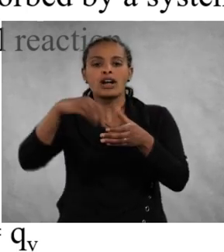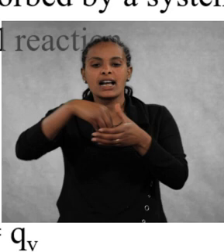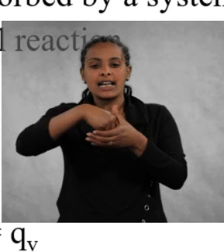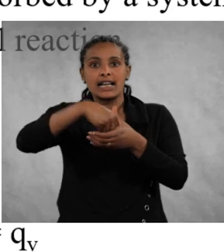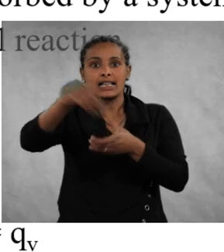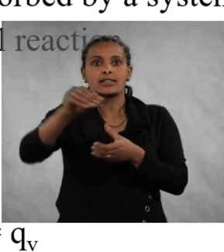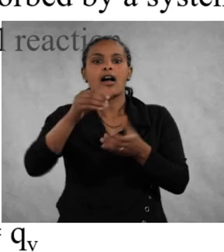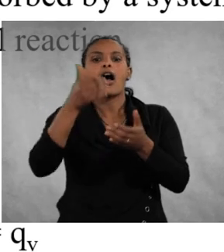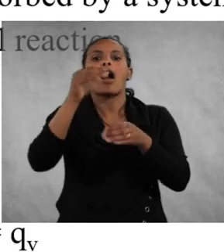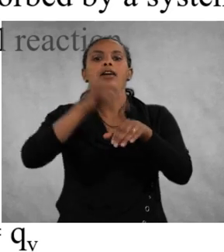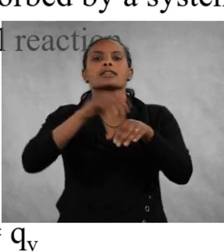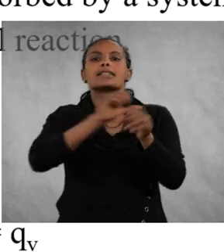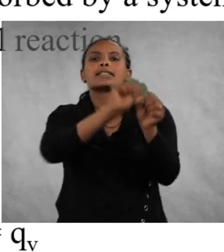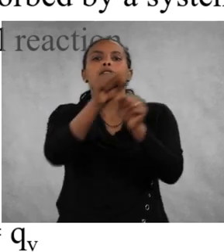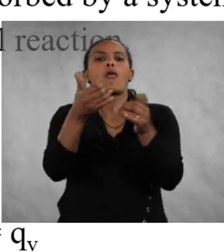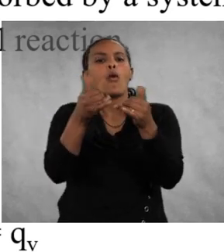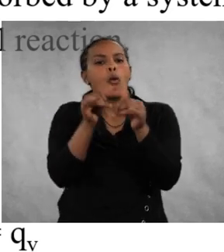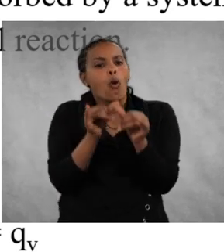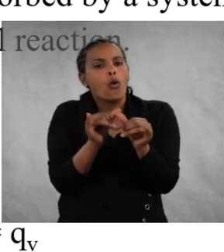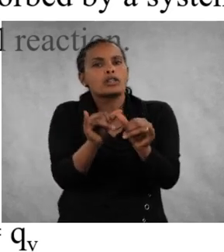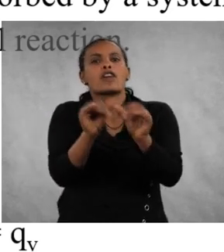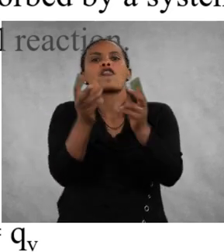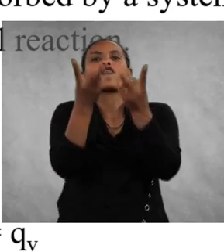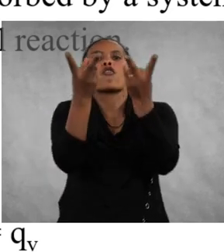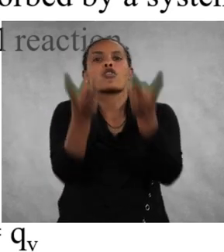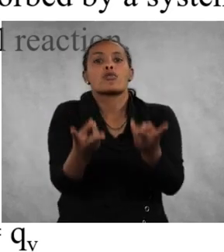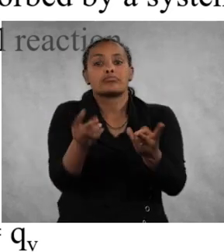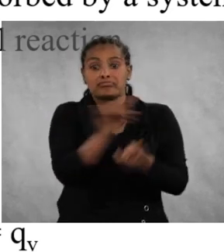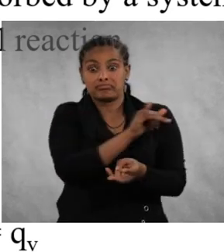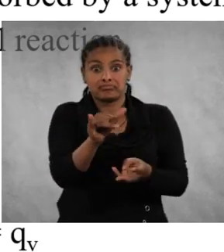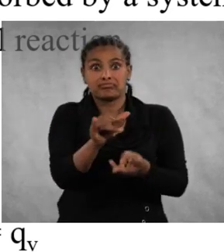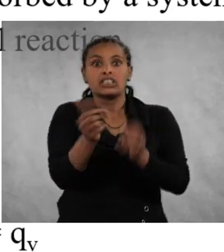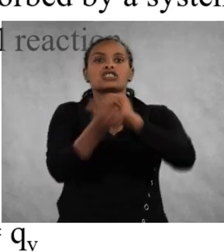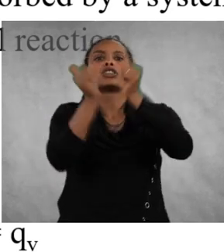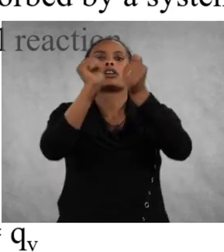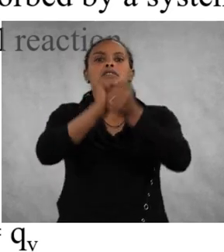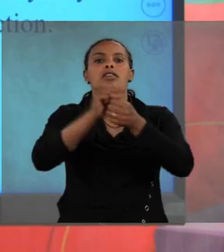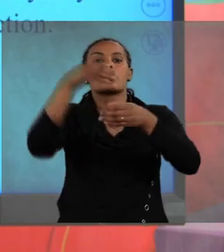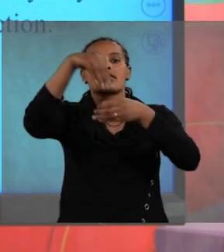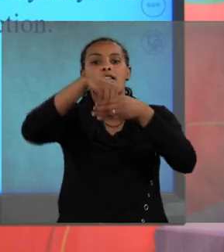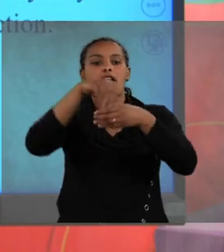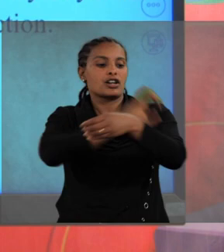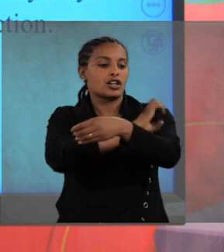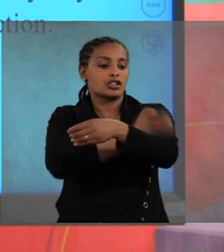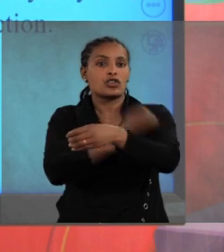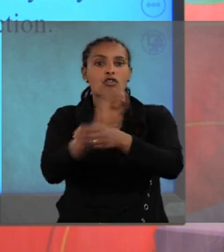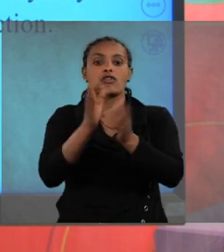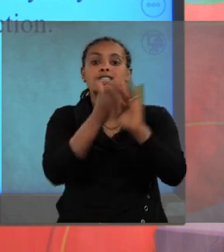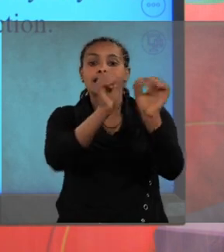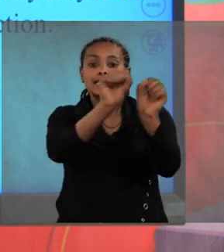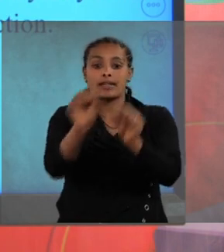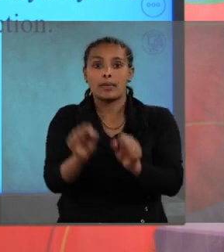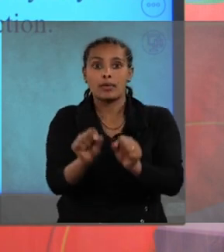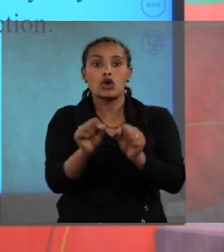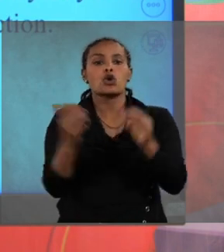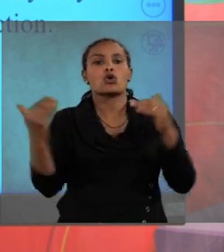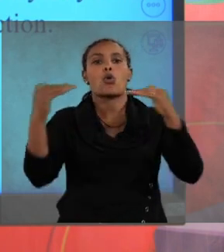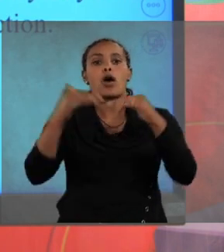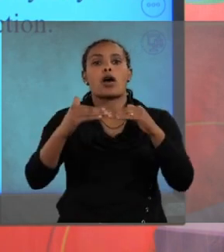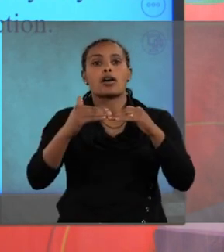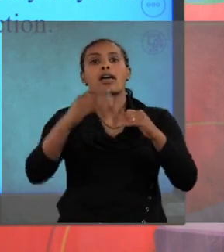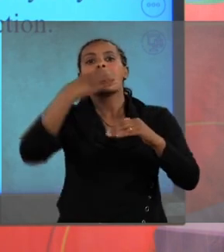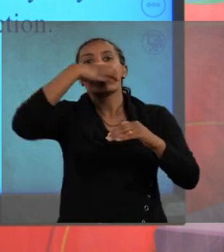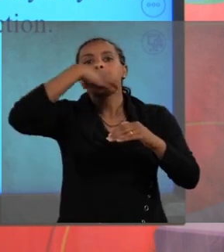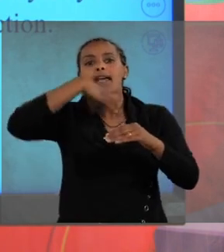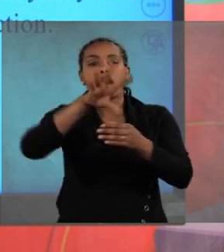the system at constant volume, you see. Change in internal energy of the system equal